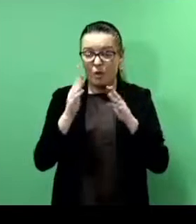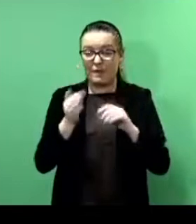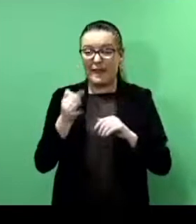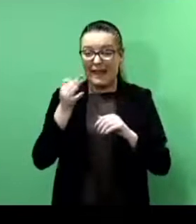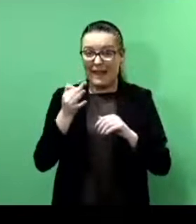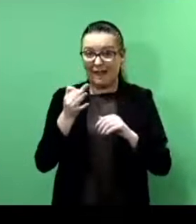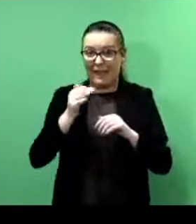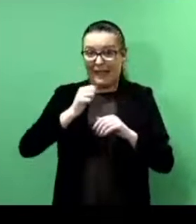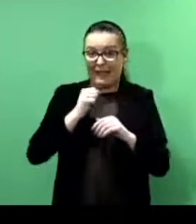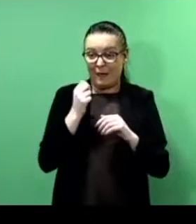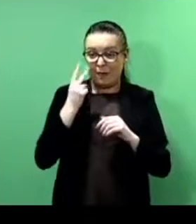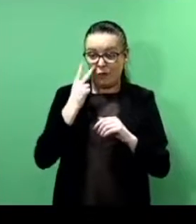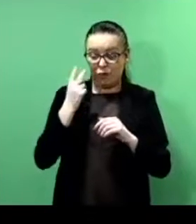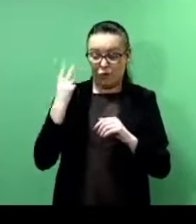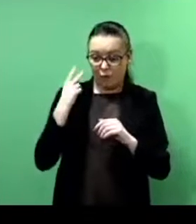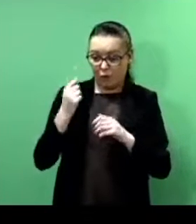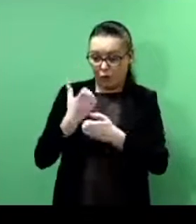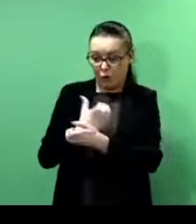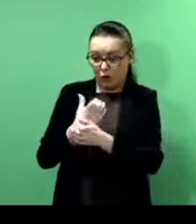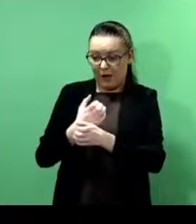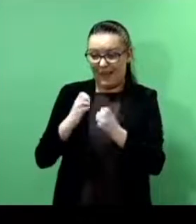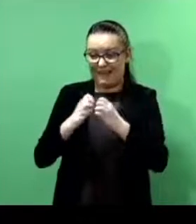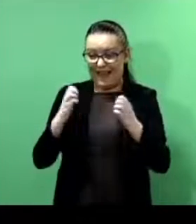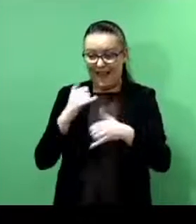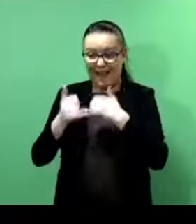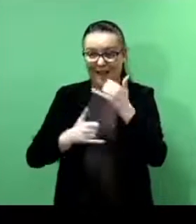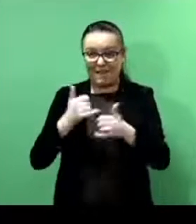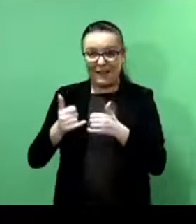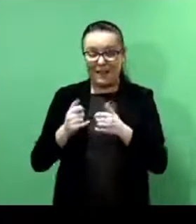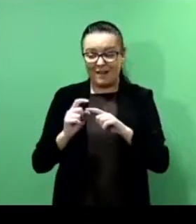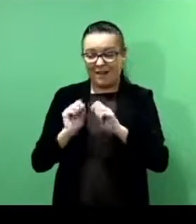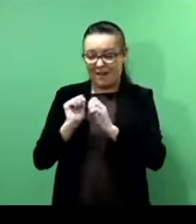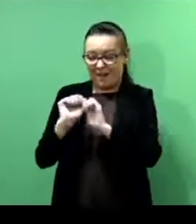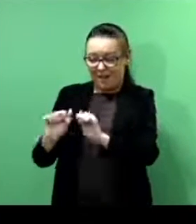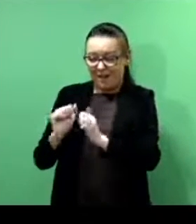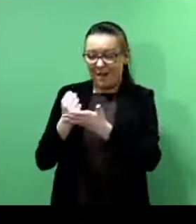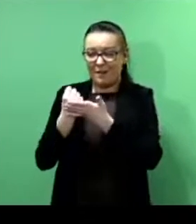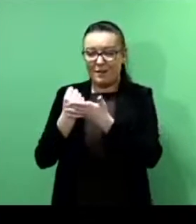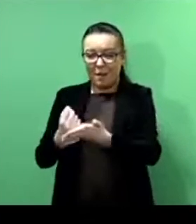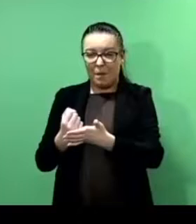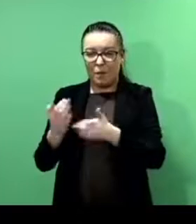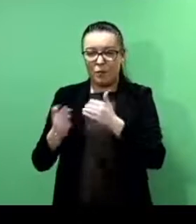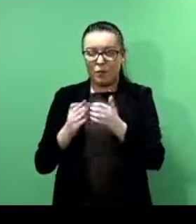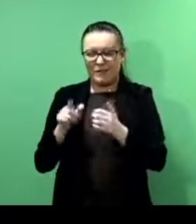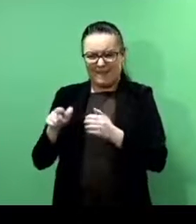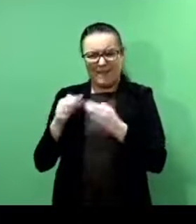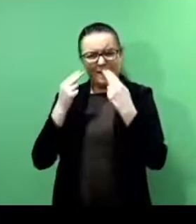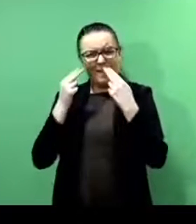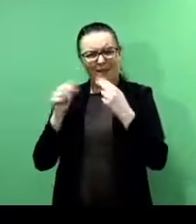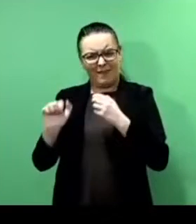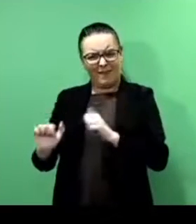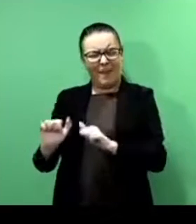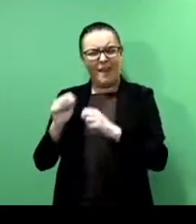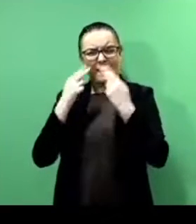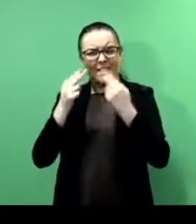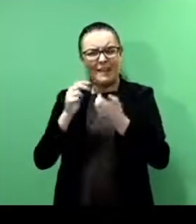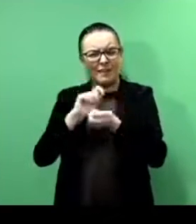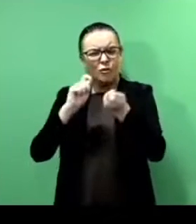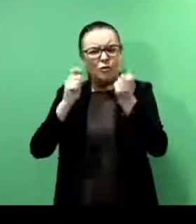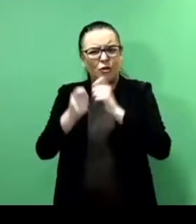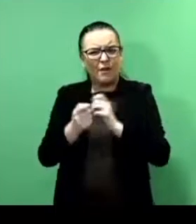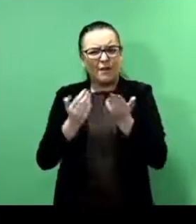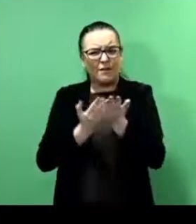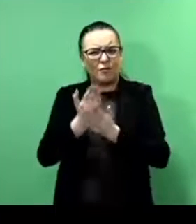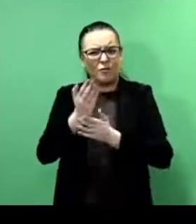child every year, tweaking the supports they're getting at different times as their needs and strengths evolve over time, if you keep tipping away at